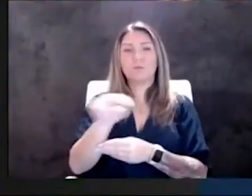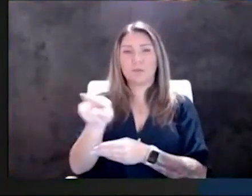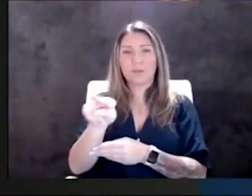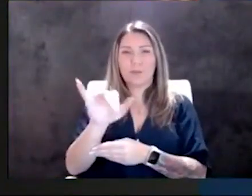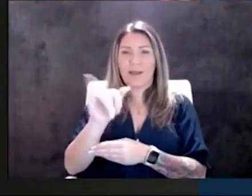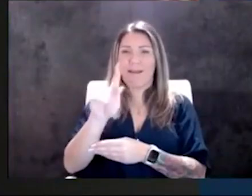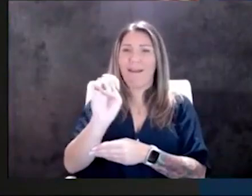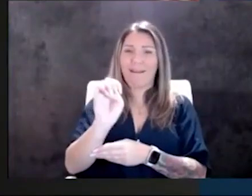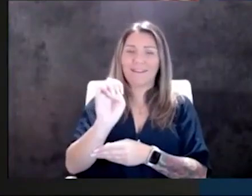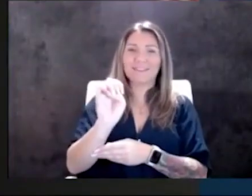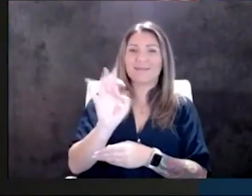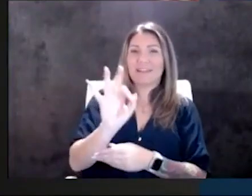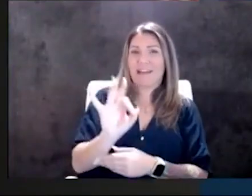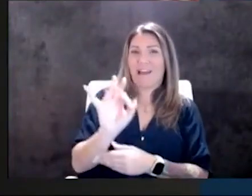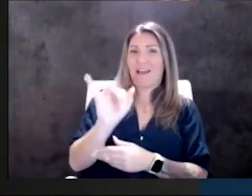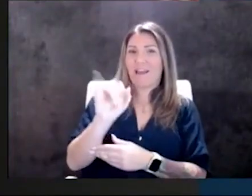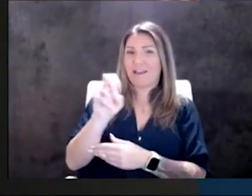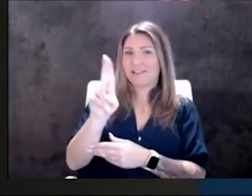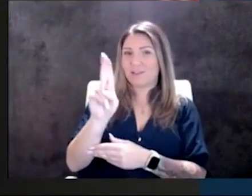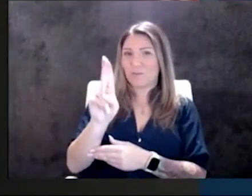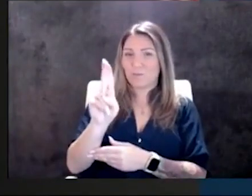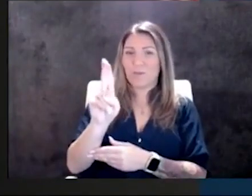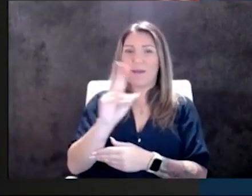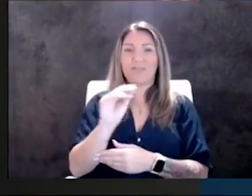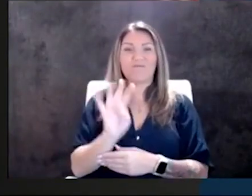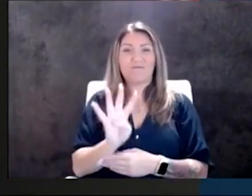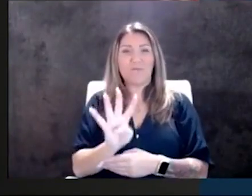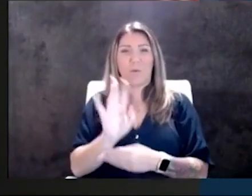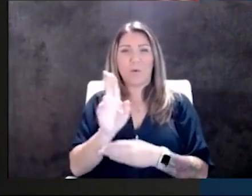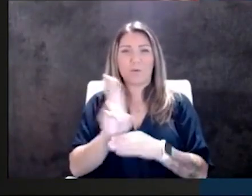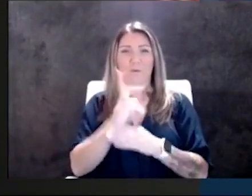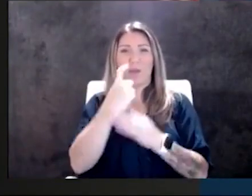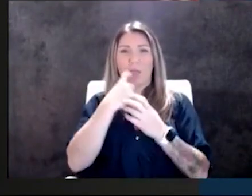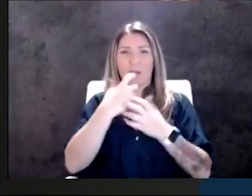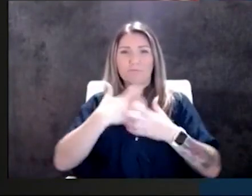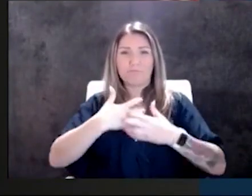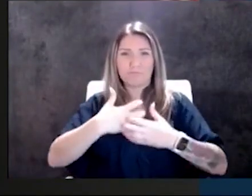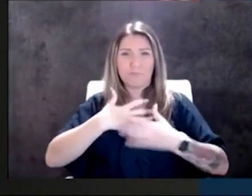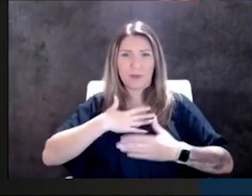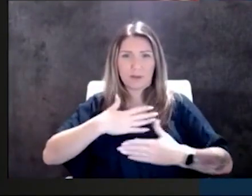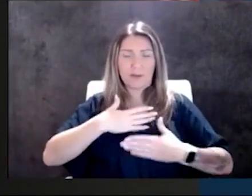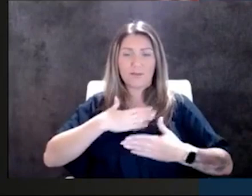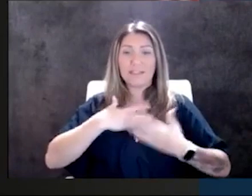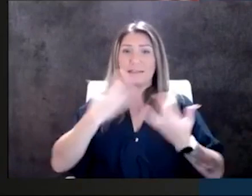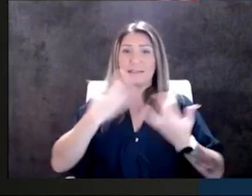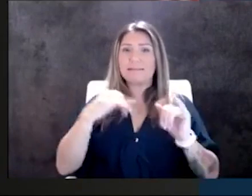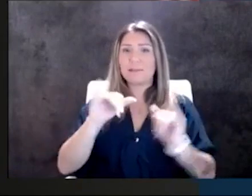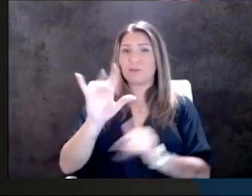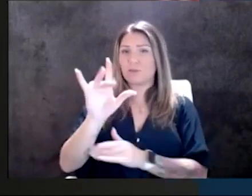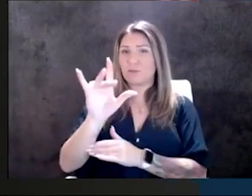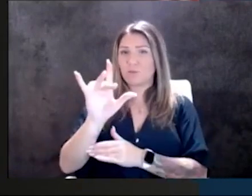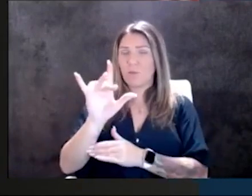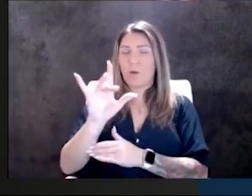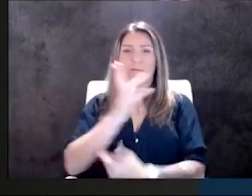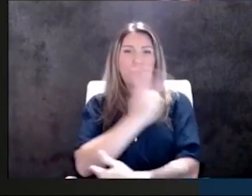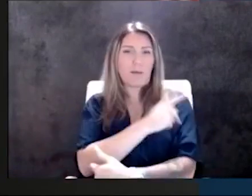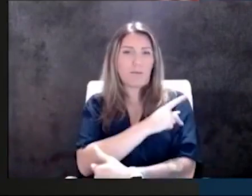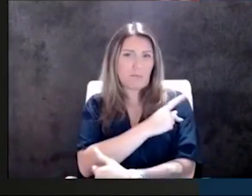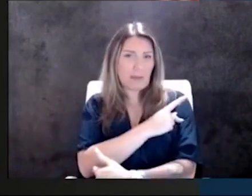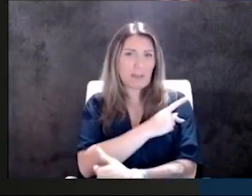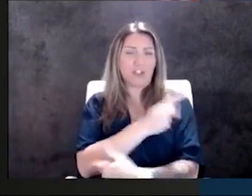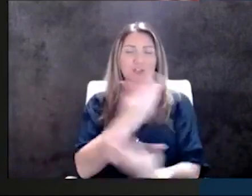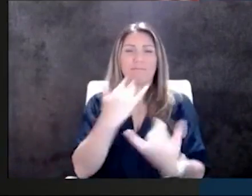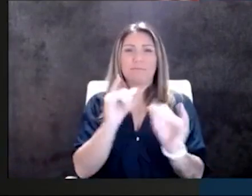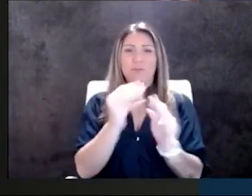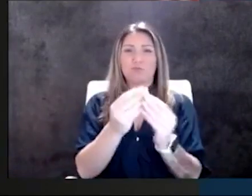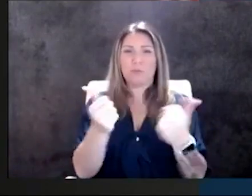9 in the ICU, and 4 of those patients on the ventilator. We still have 25 patients who meet that recovery period. Hayes has 8